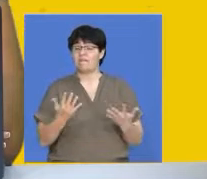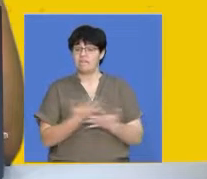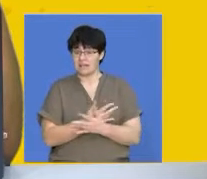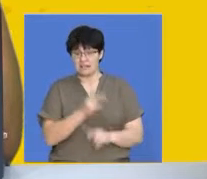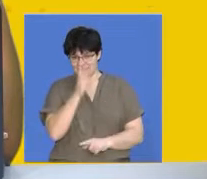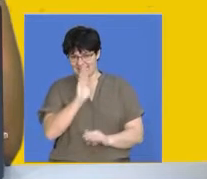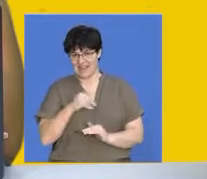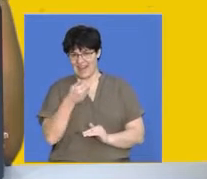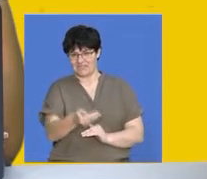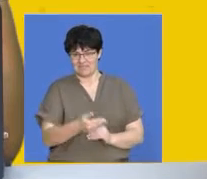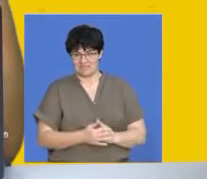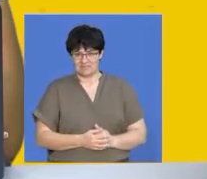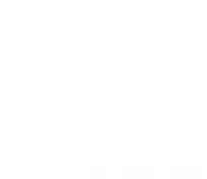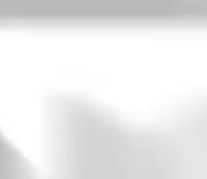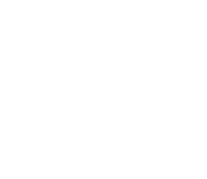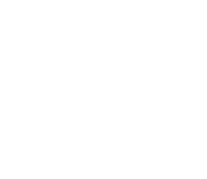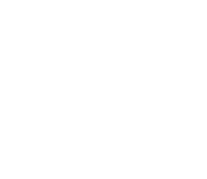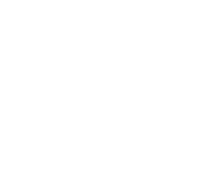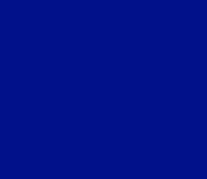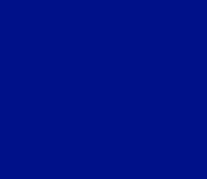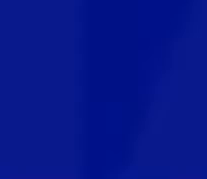see you shortly after this.